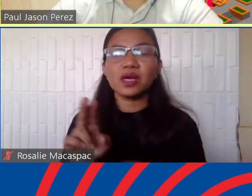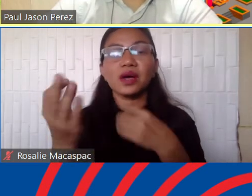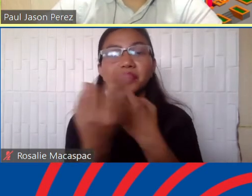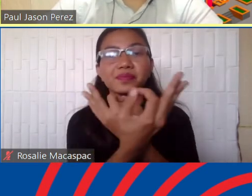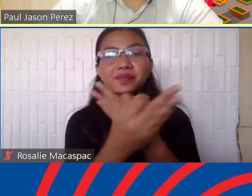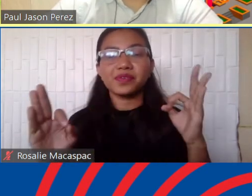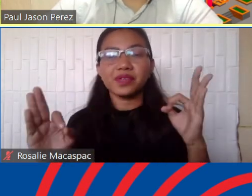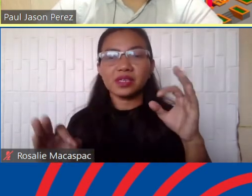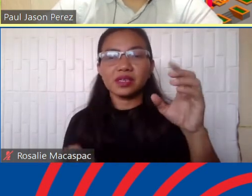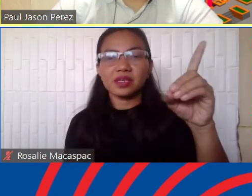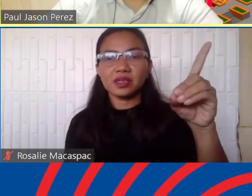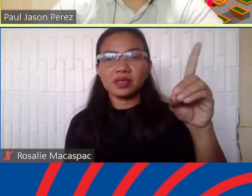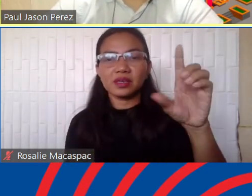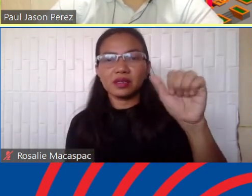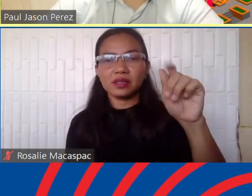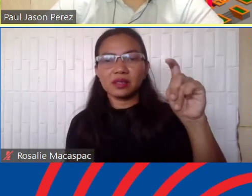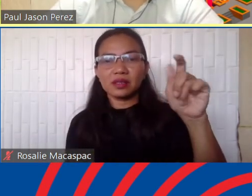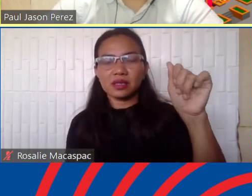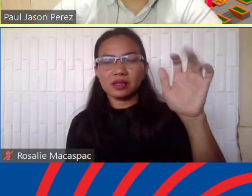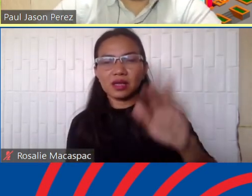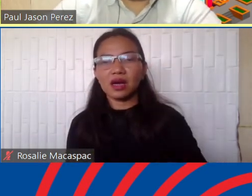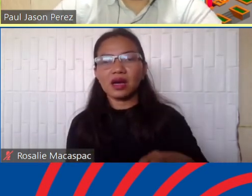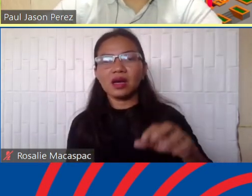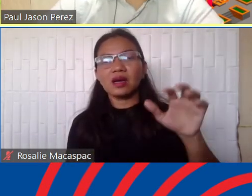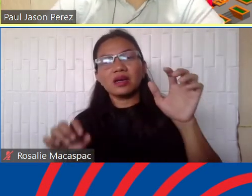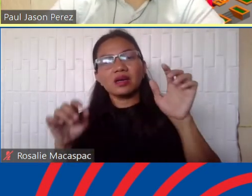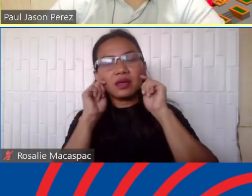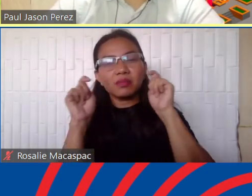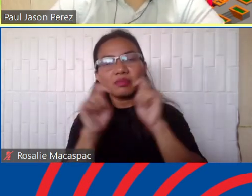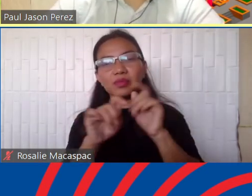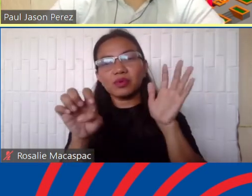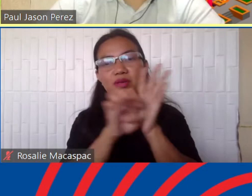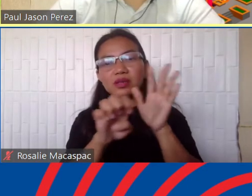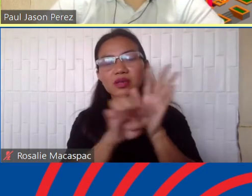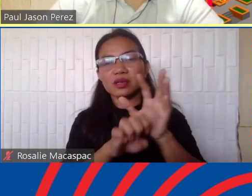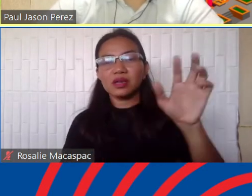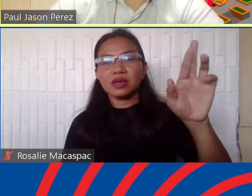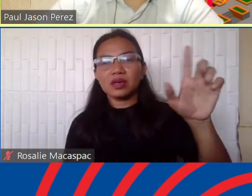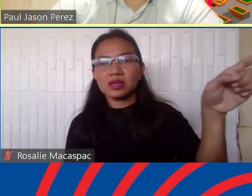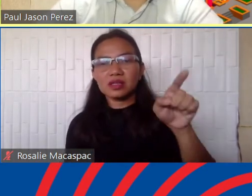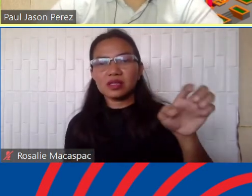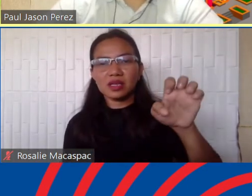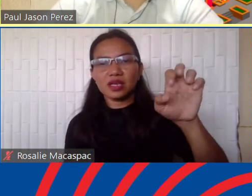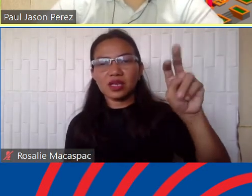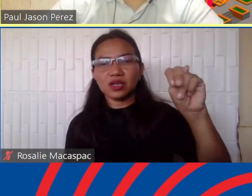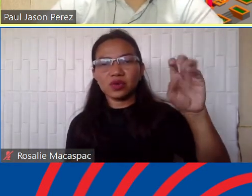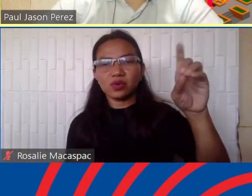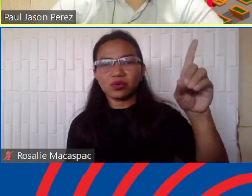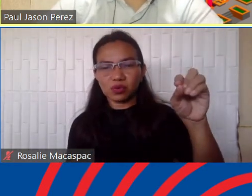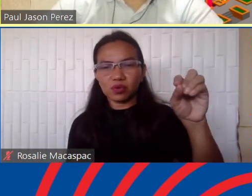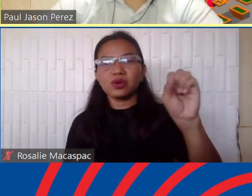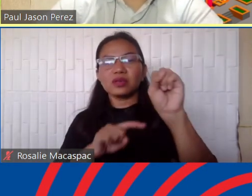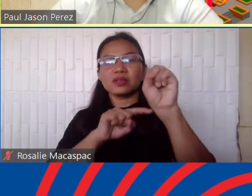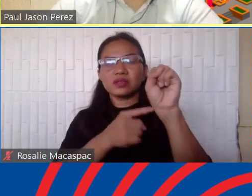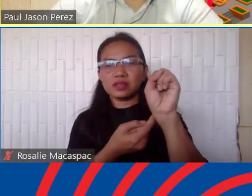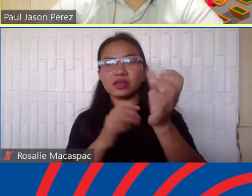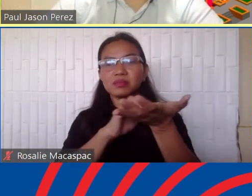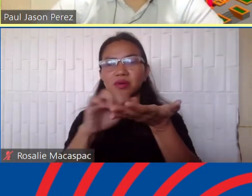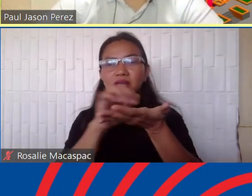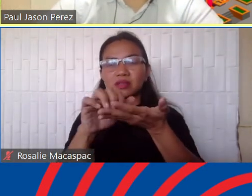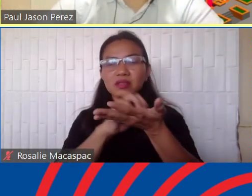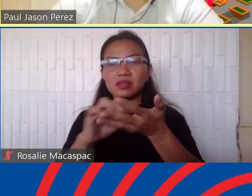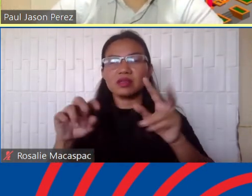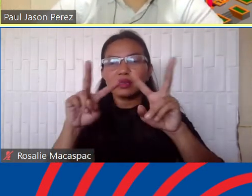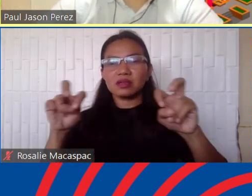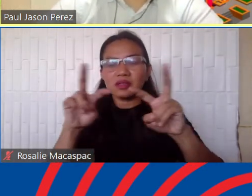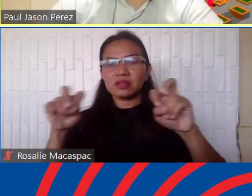data repository like Zenodo, because you can create communities there so that you can start practicing research data